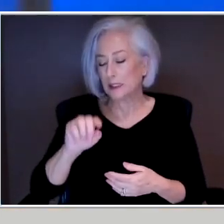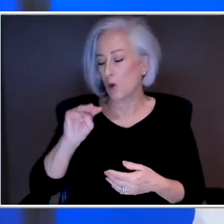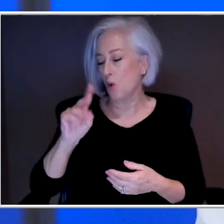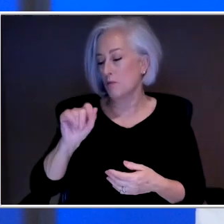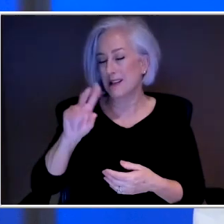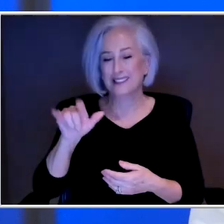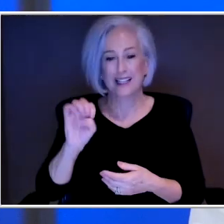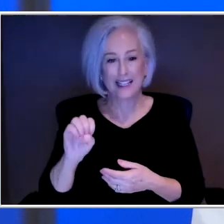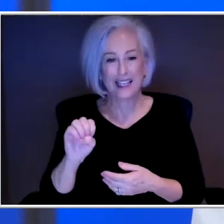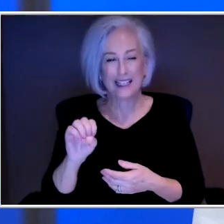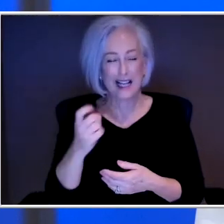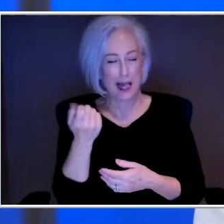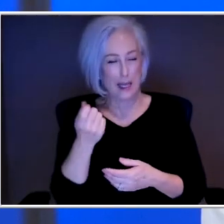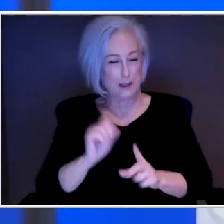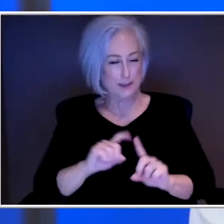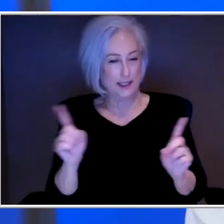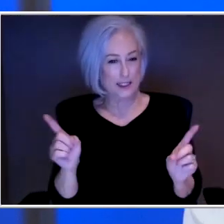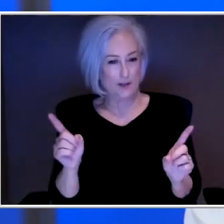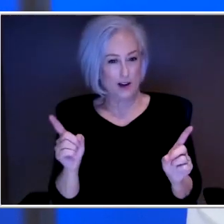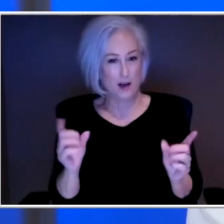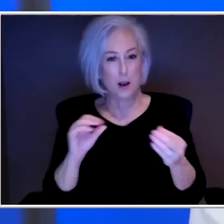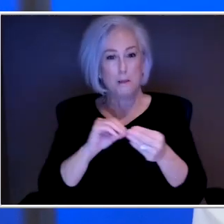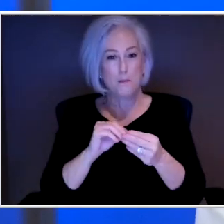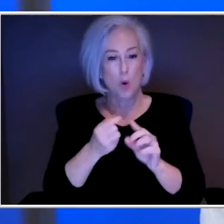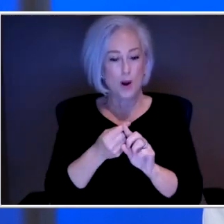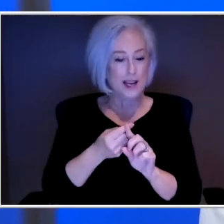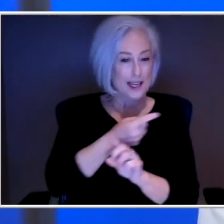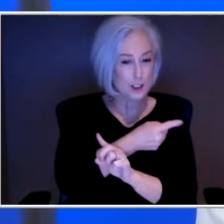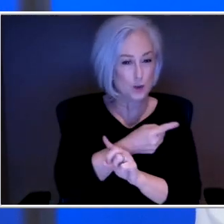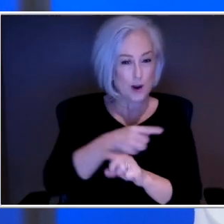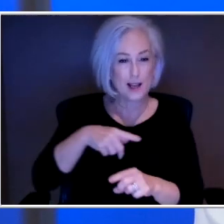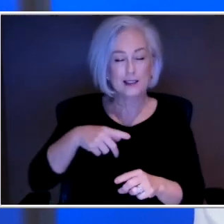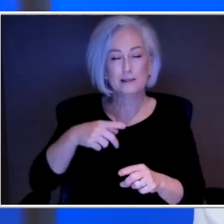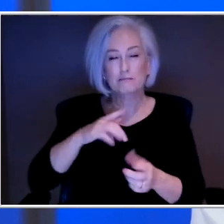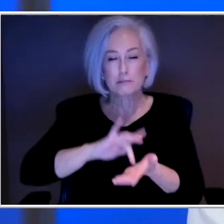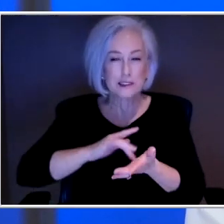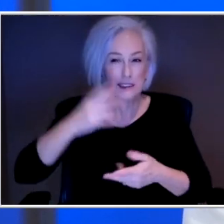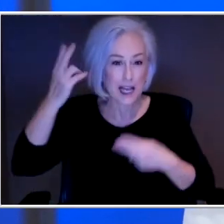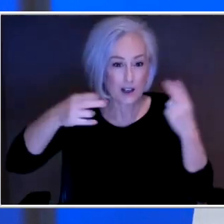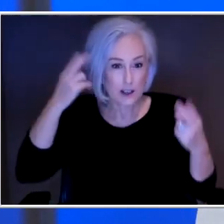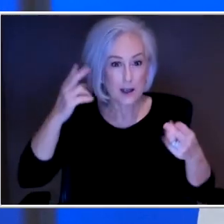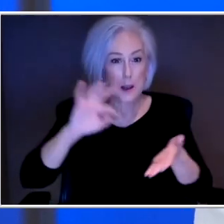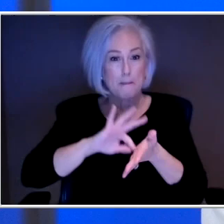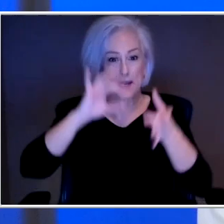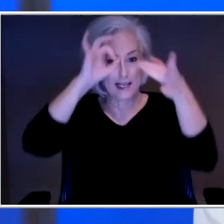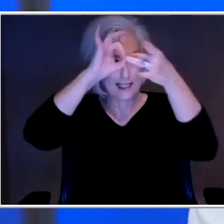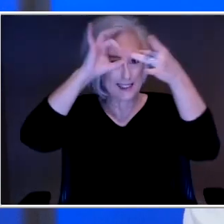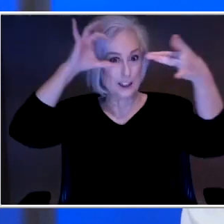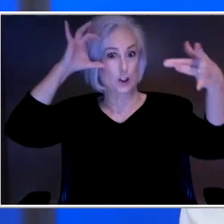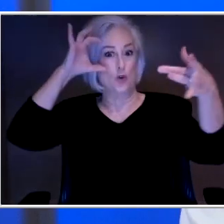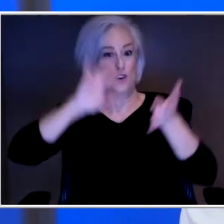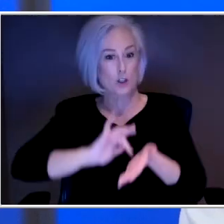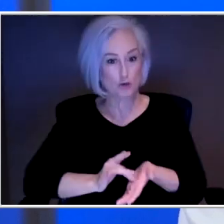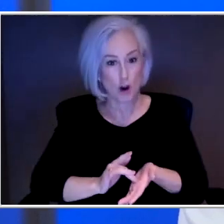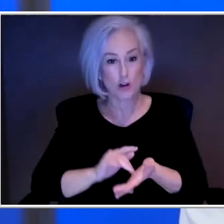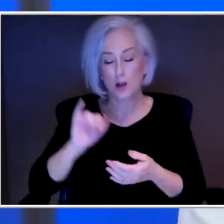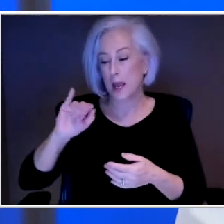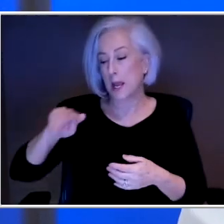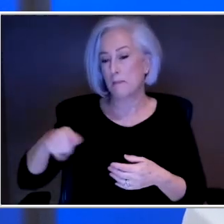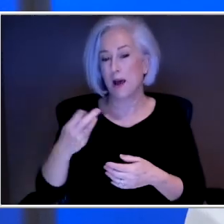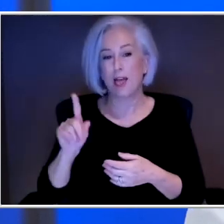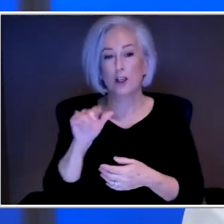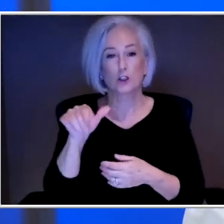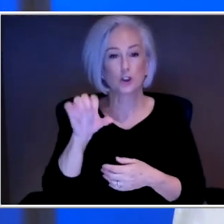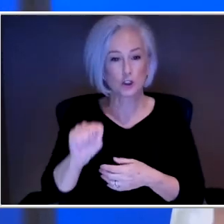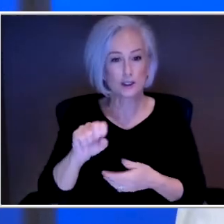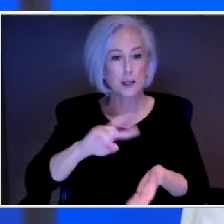little bit more indirect kind of psychedelic properties. So they're more of dissociative drugs or empathogens in the case of MDMA, where people feel more